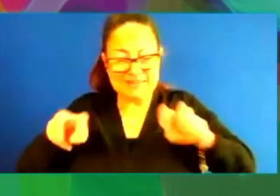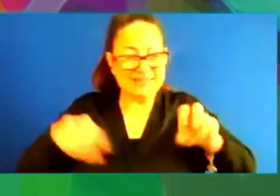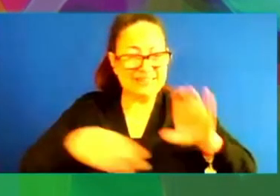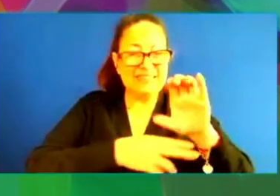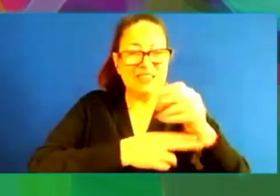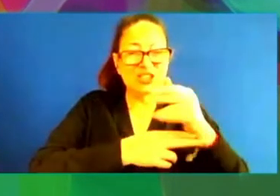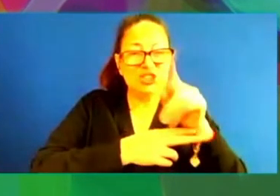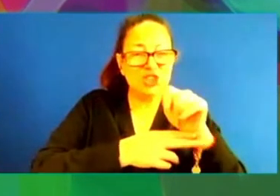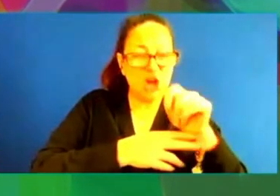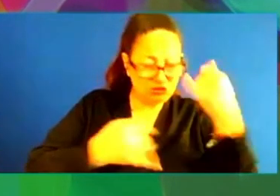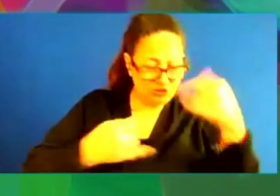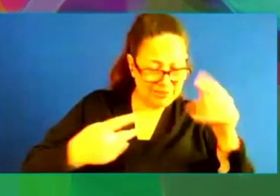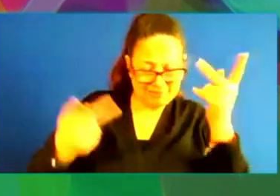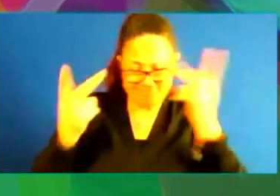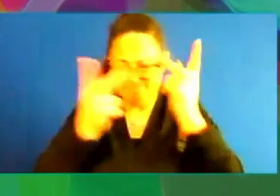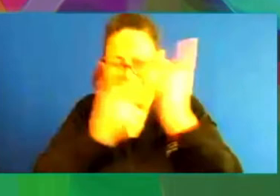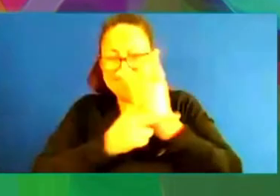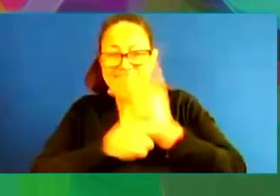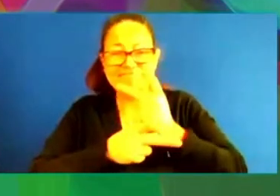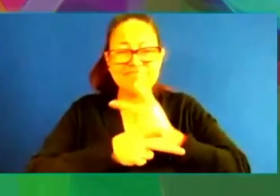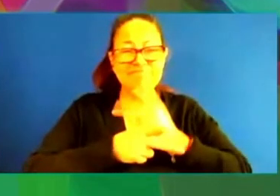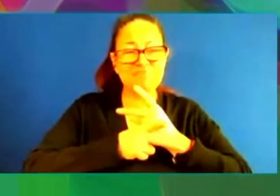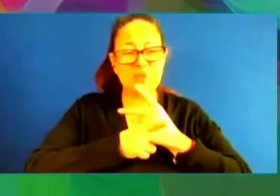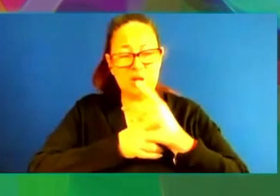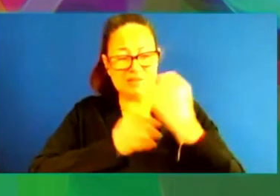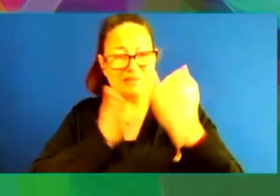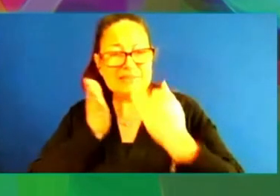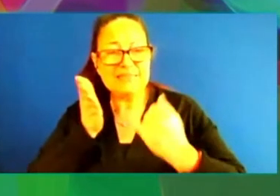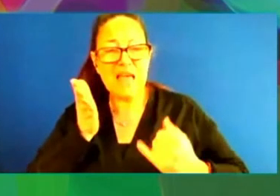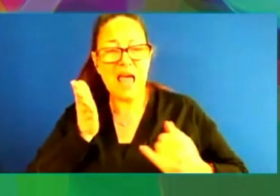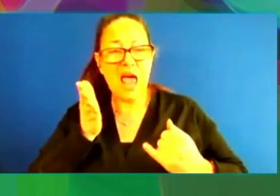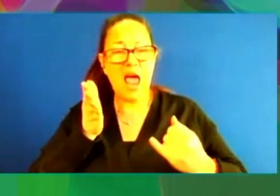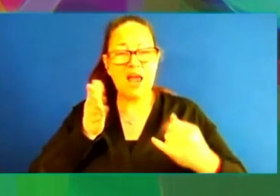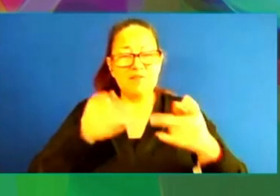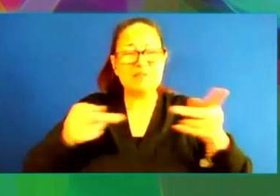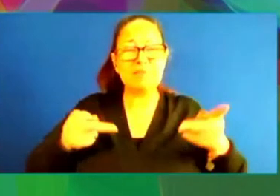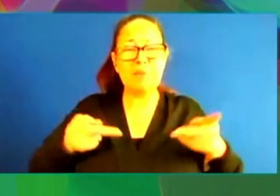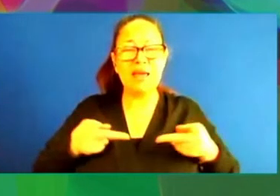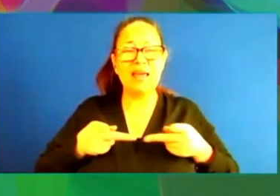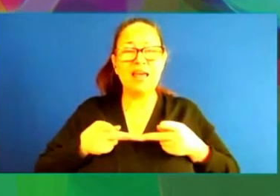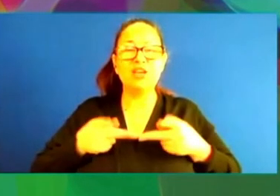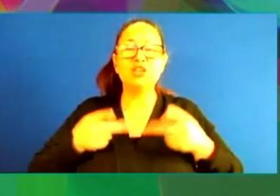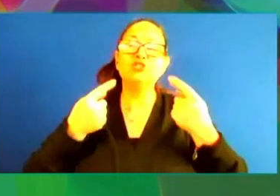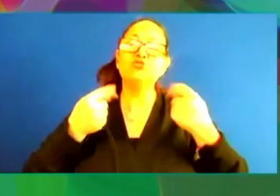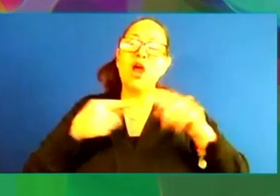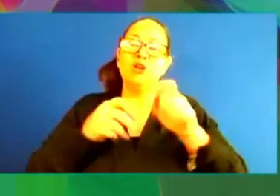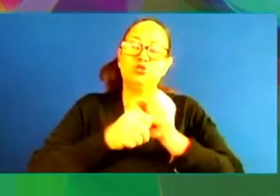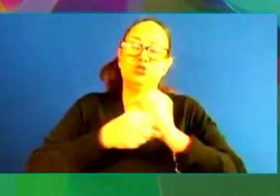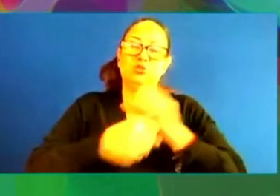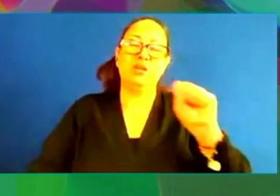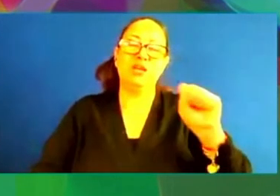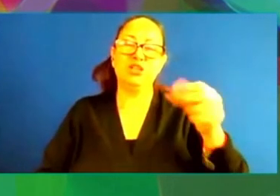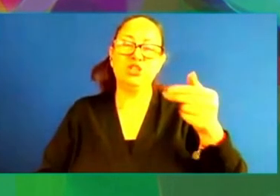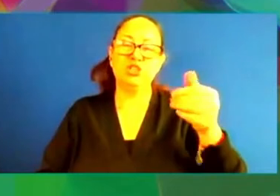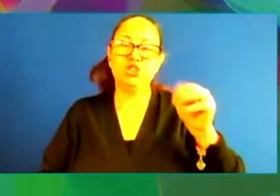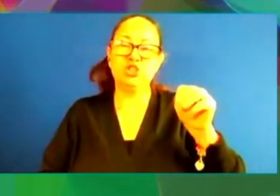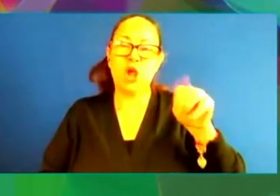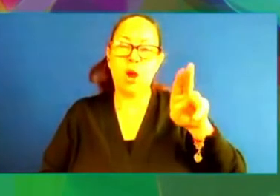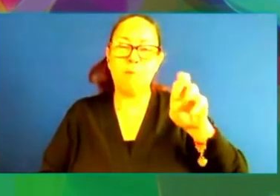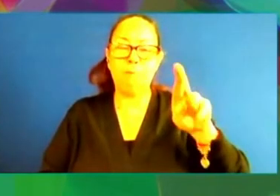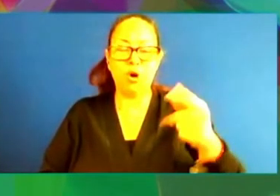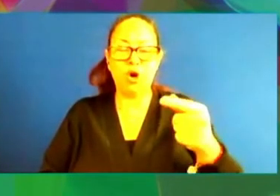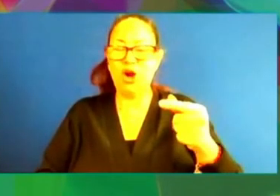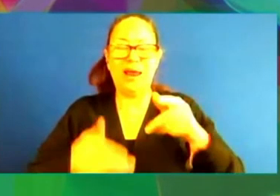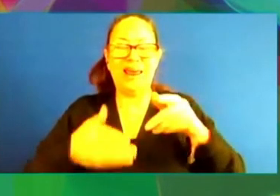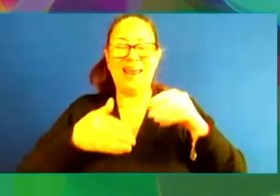out the design of the space and, you know, basically trying to make the Schomburg into something that wasn't designed to be actually the